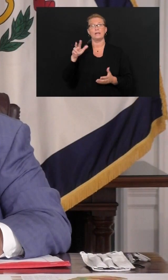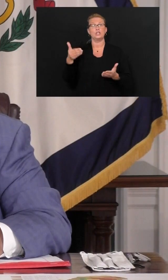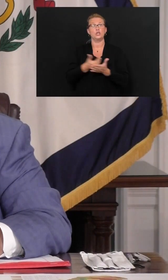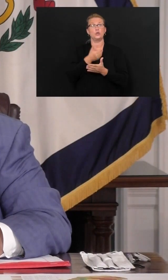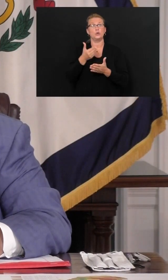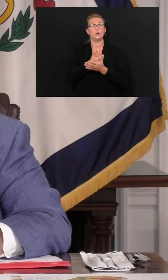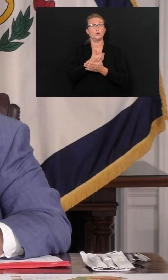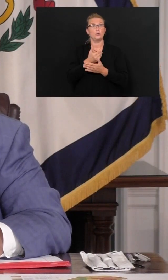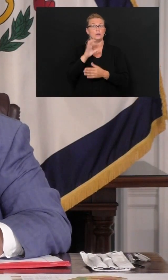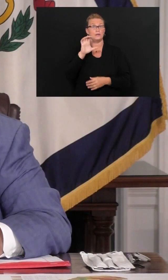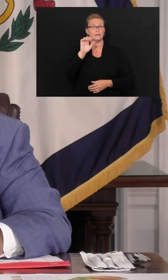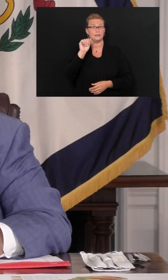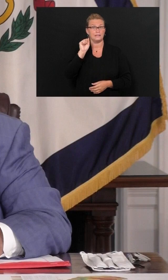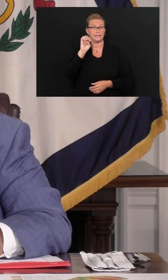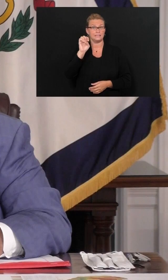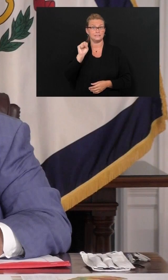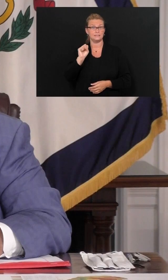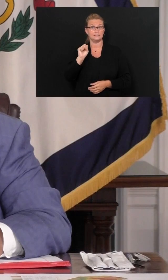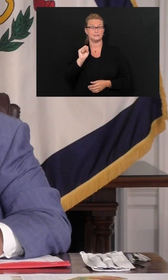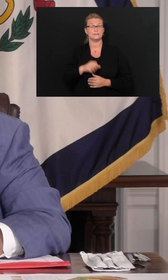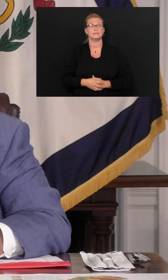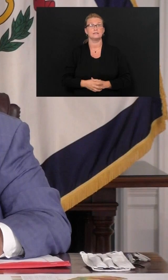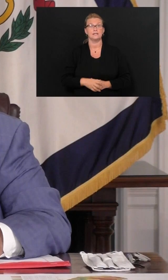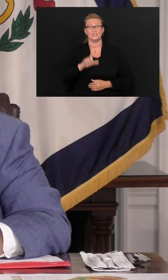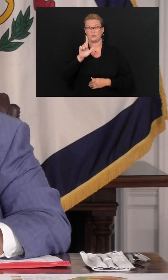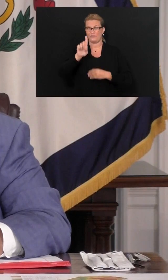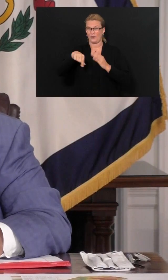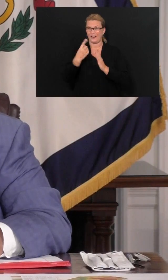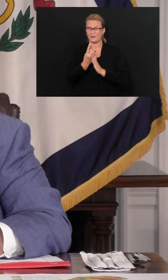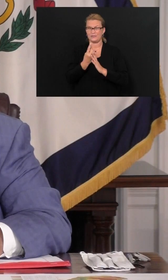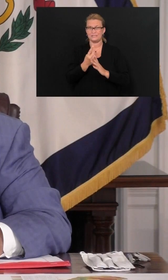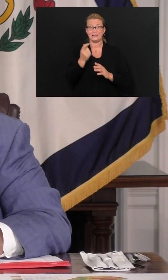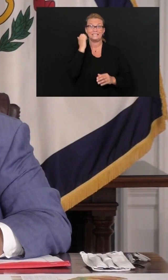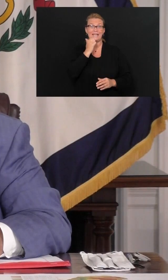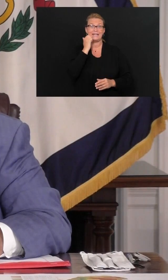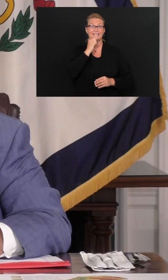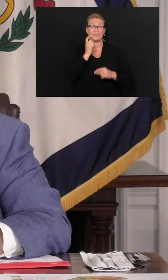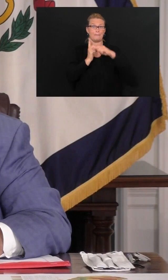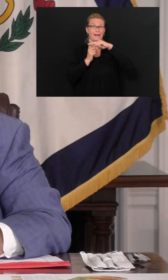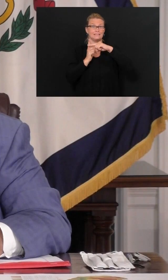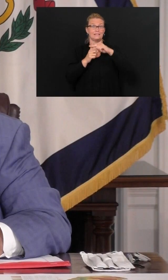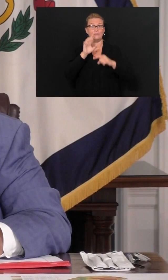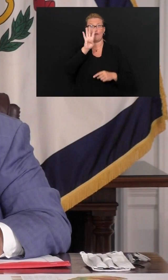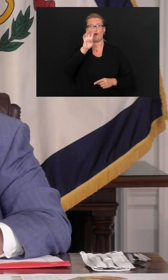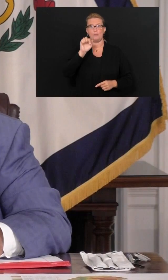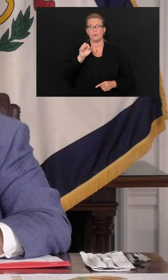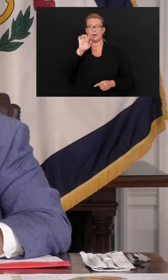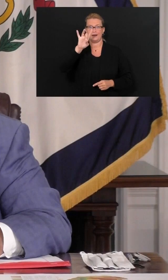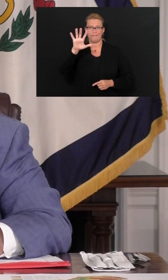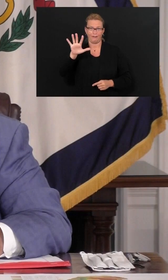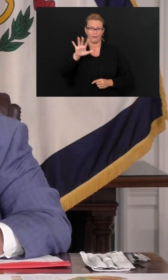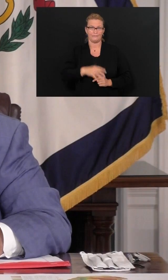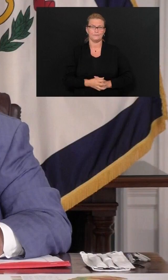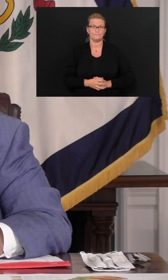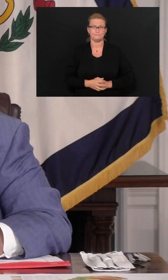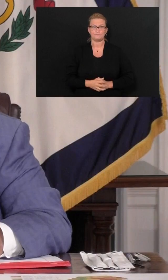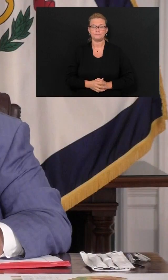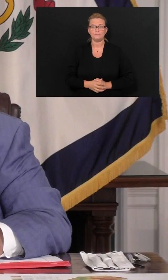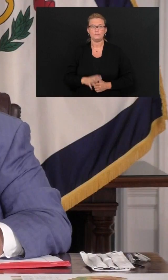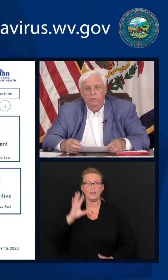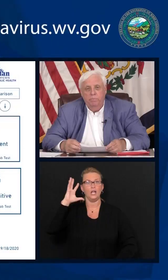last 24 hours. Our daily positivity rate jumped back to 4.85.